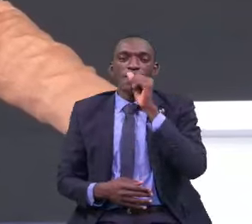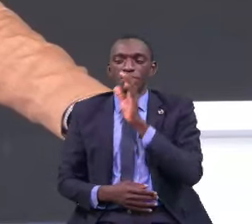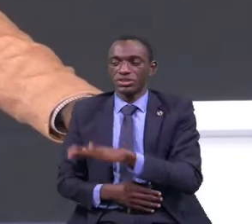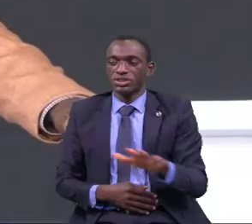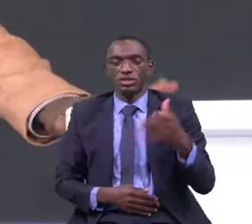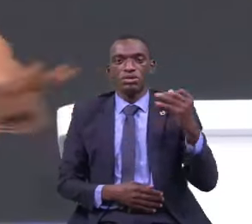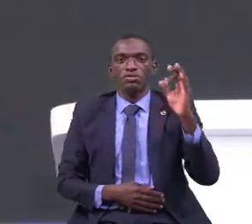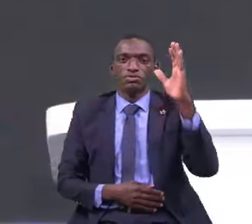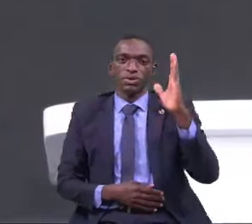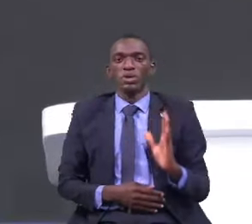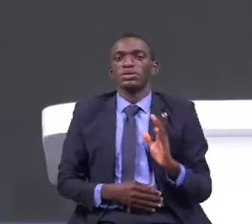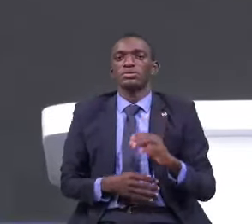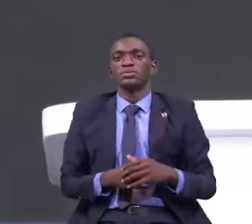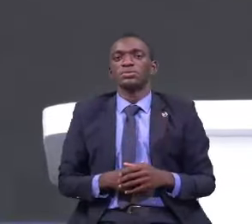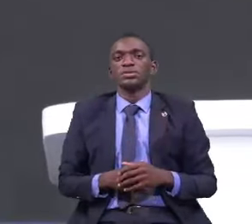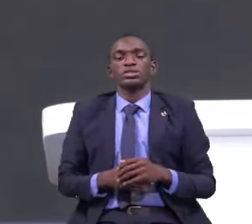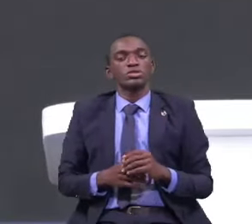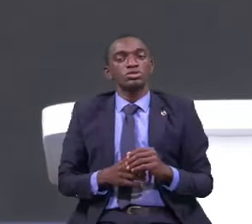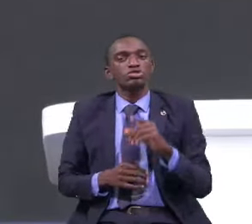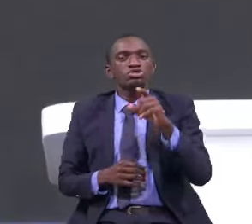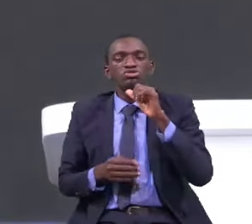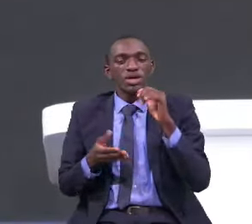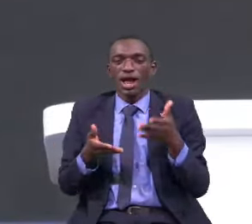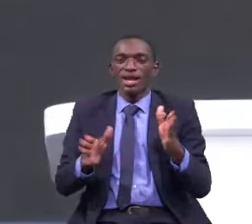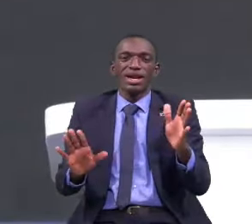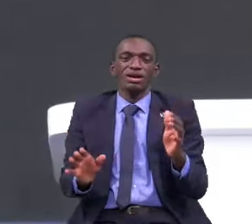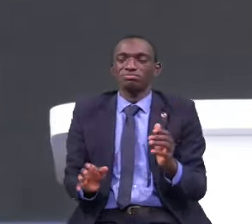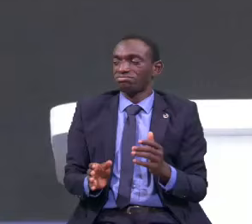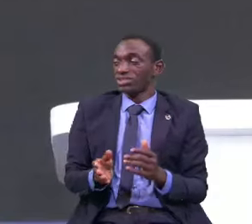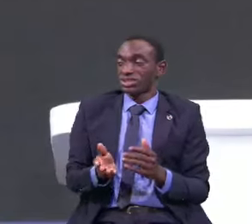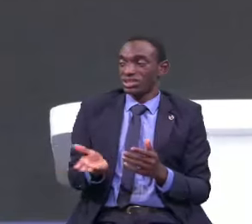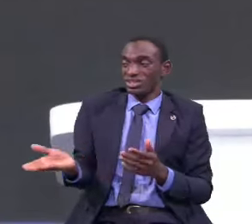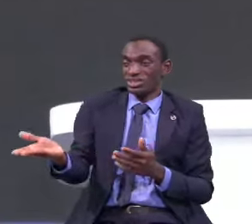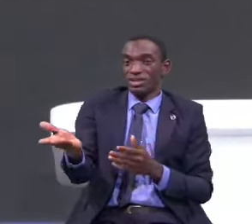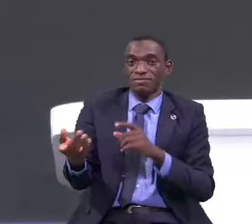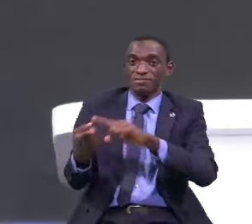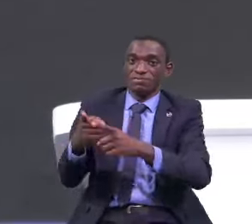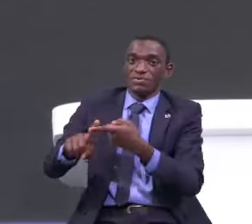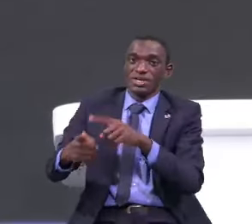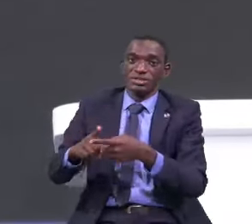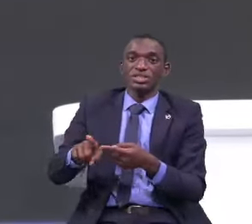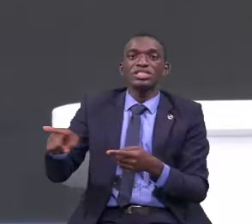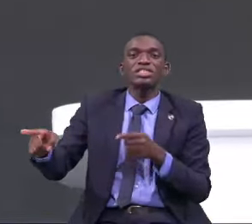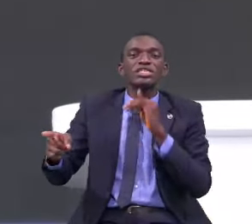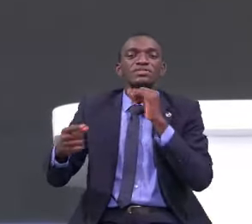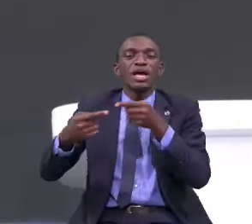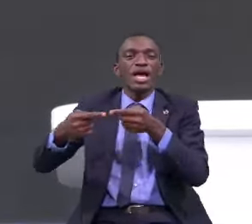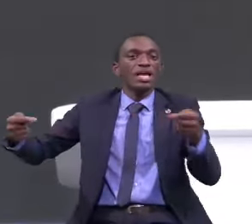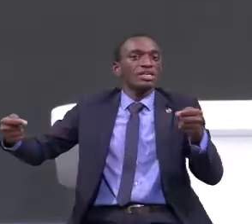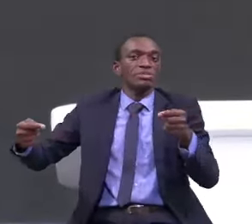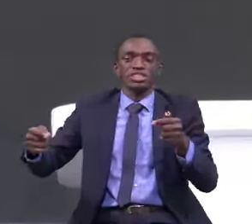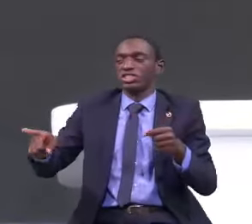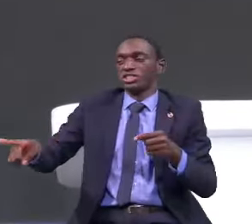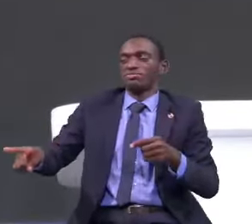God. You'll not allow a so-called friend, is an enemy, posing to be a